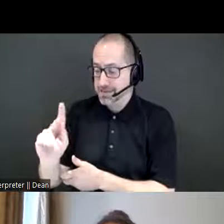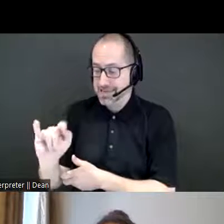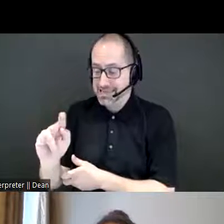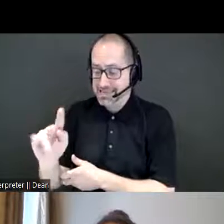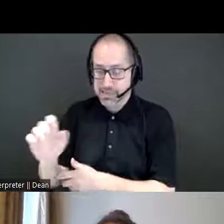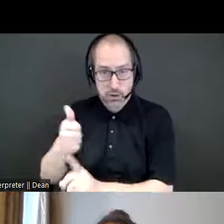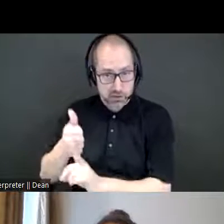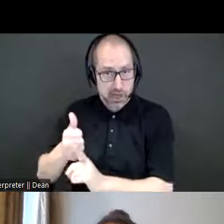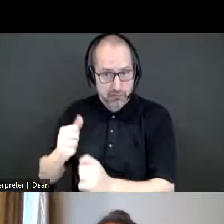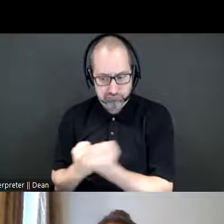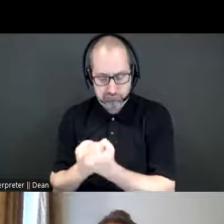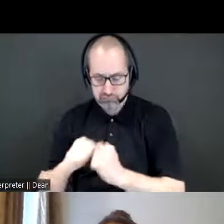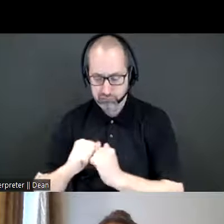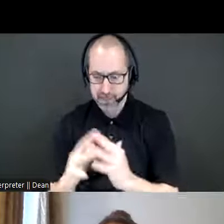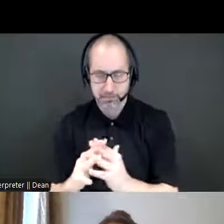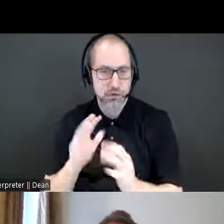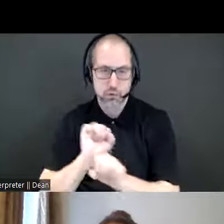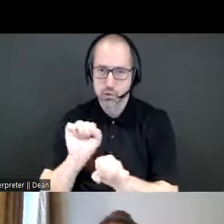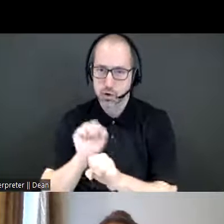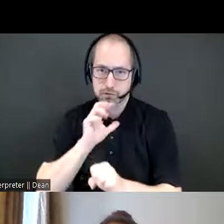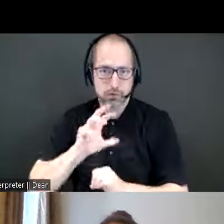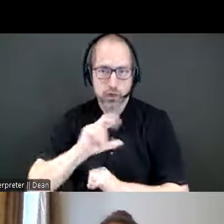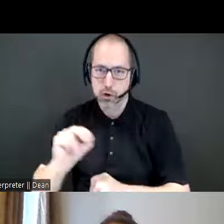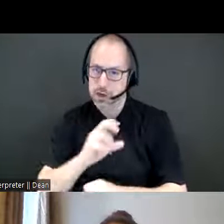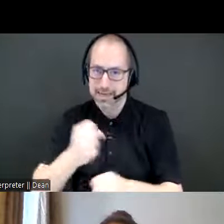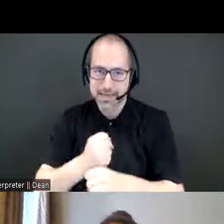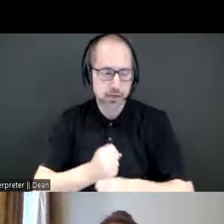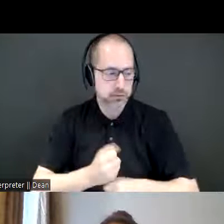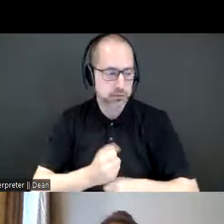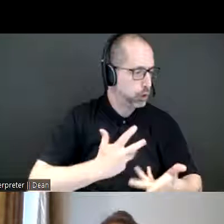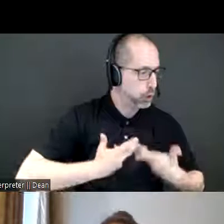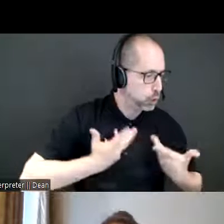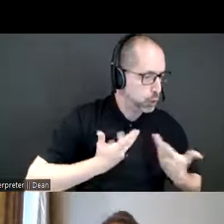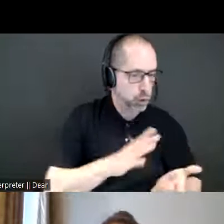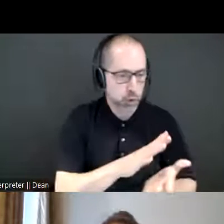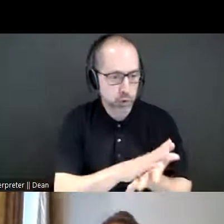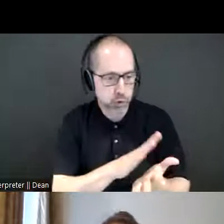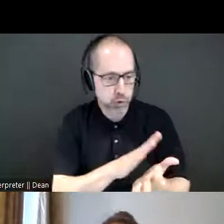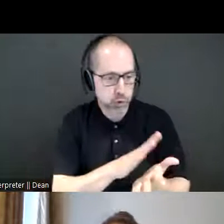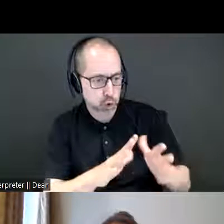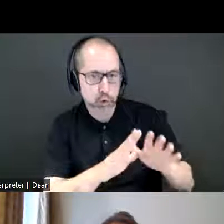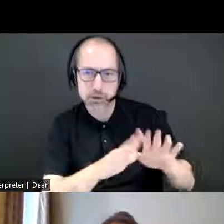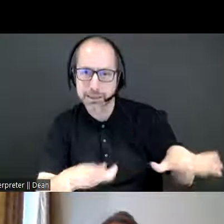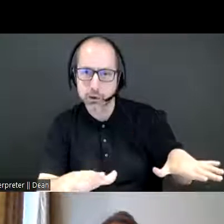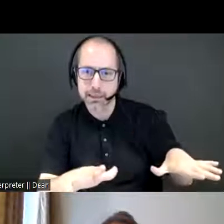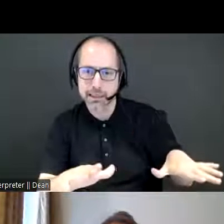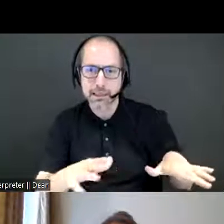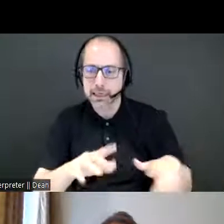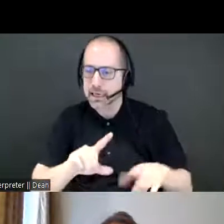over 30 years connecting school-aged children and youth to different generations within their